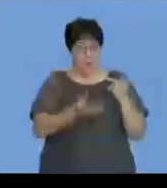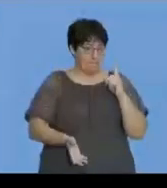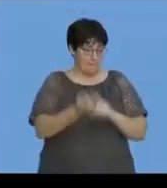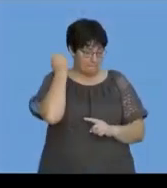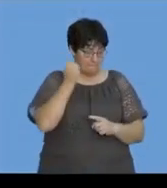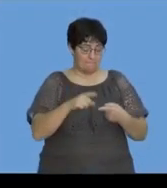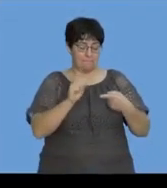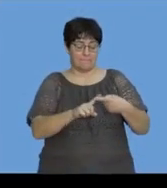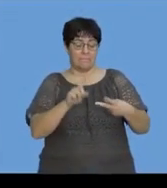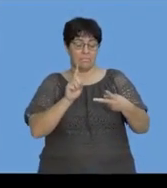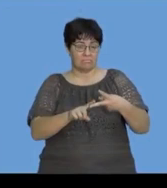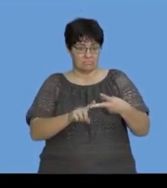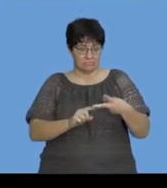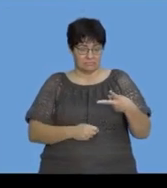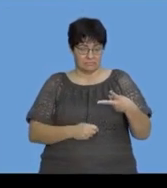where did I get it?